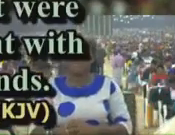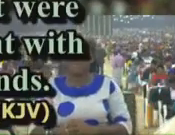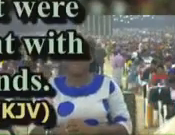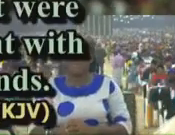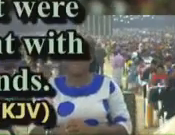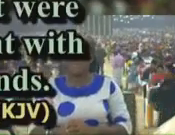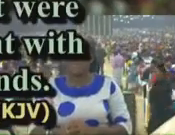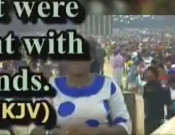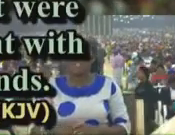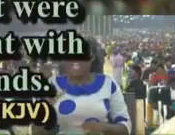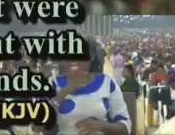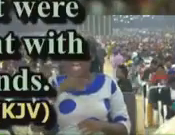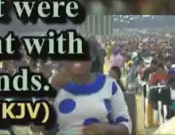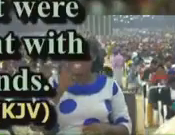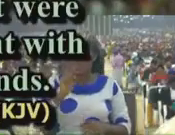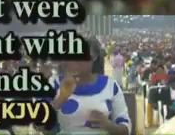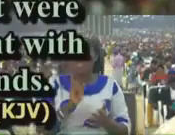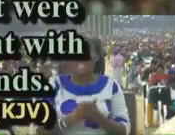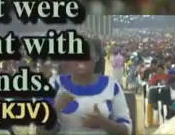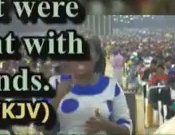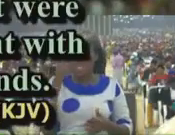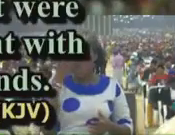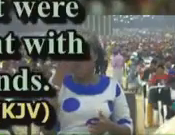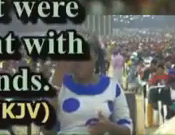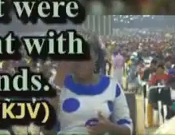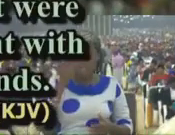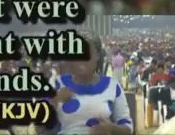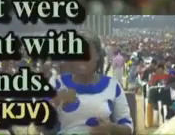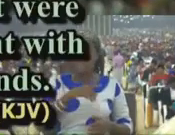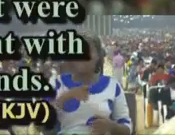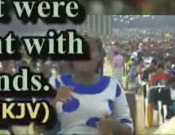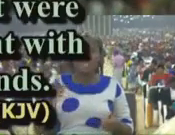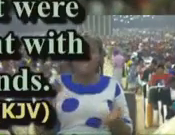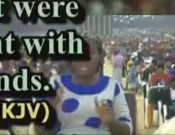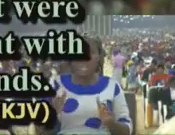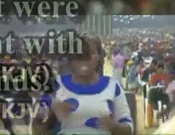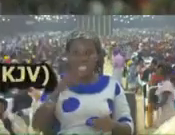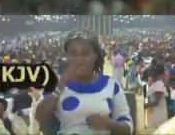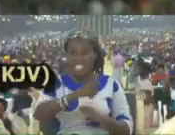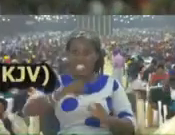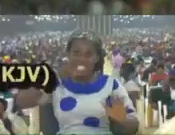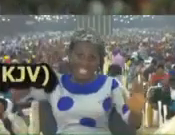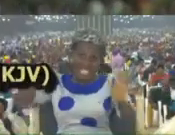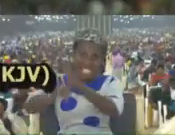The one they thought was going to die was the one who killed 1,000 of them, and the rest of them